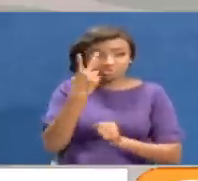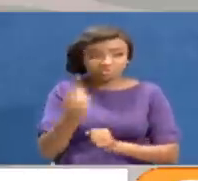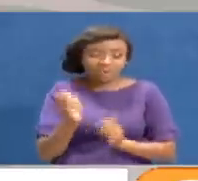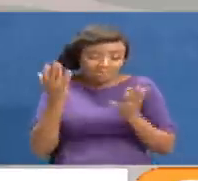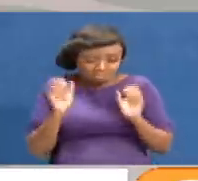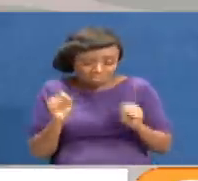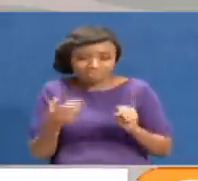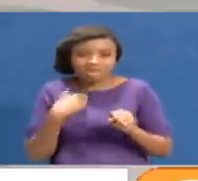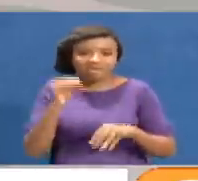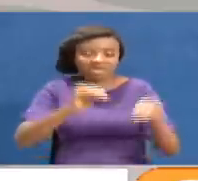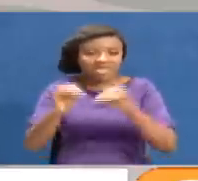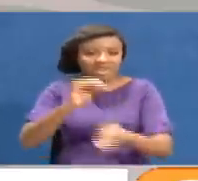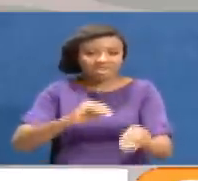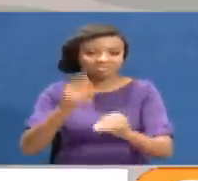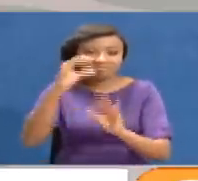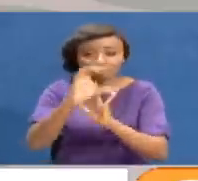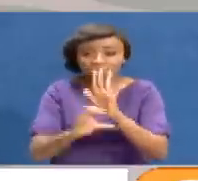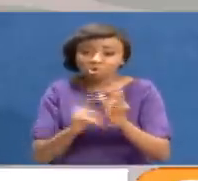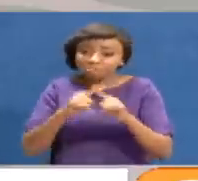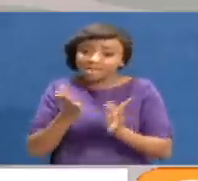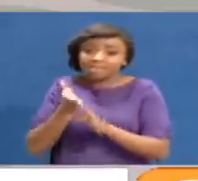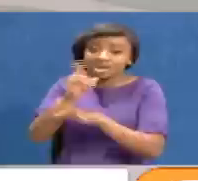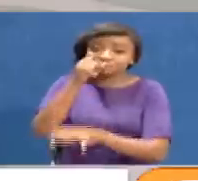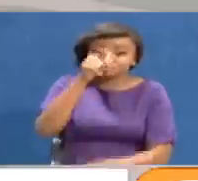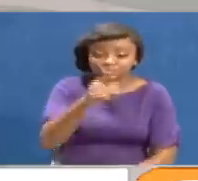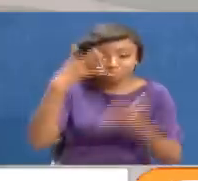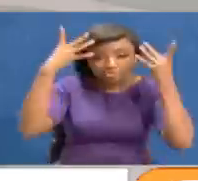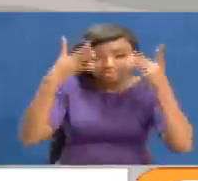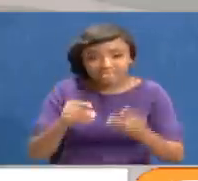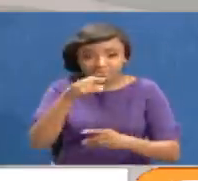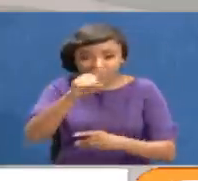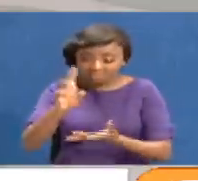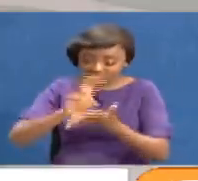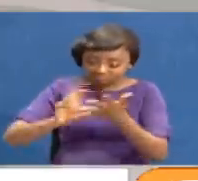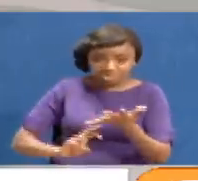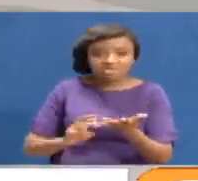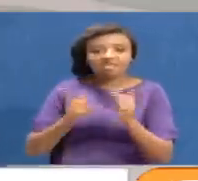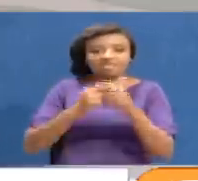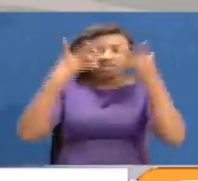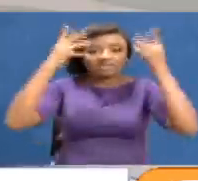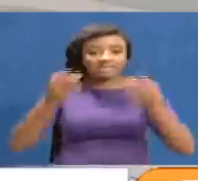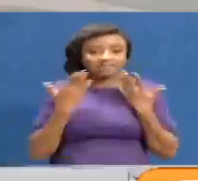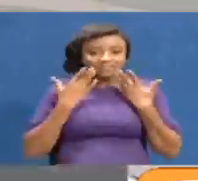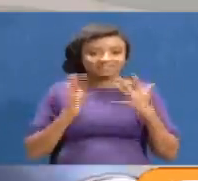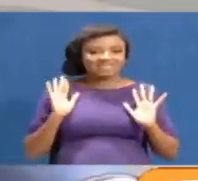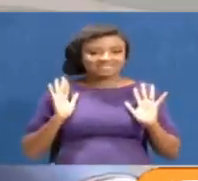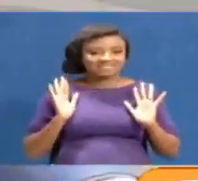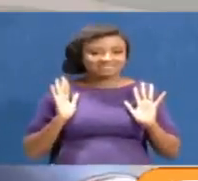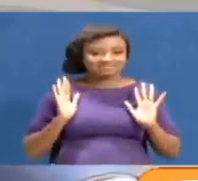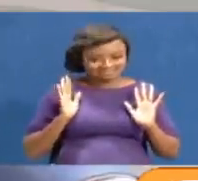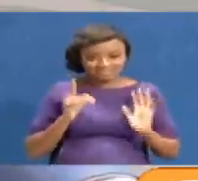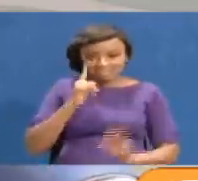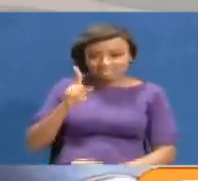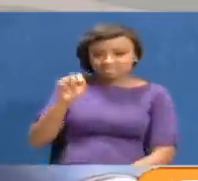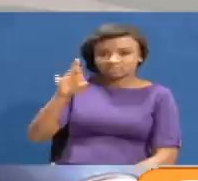when the referendum will be. It still comes back to you at the end of it all. Read the document, decide for yourselves. All right, that's where we leave it for now. My